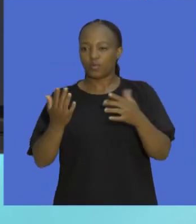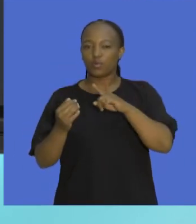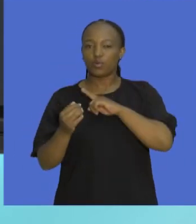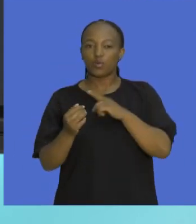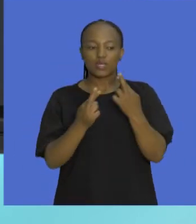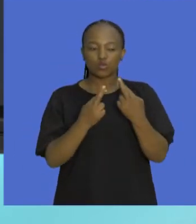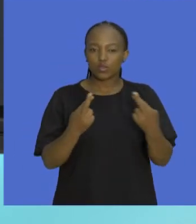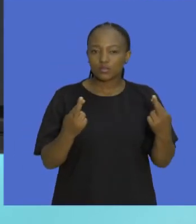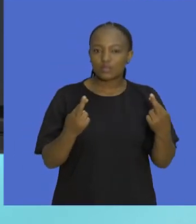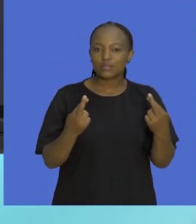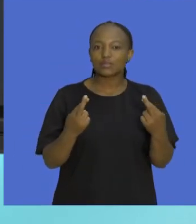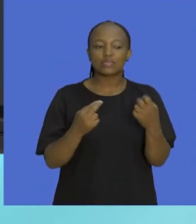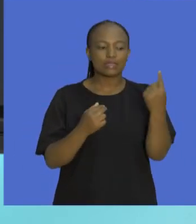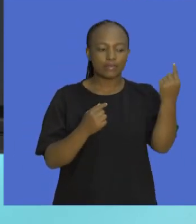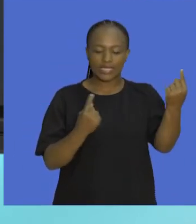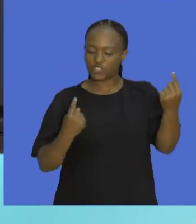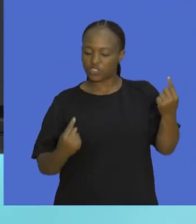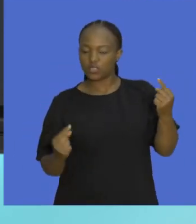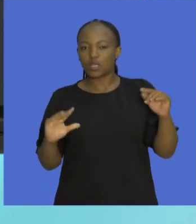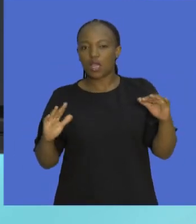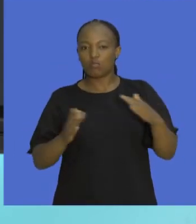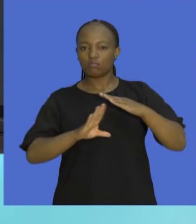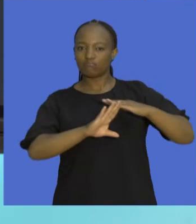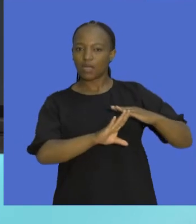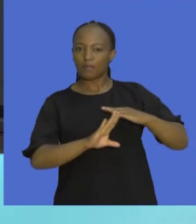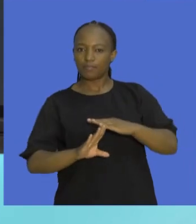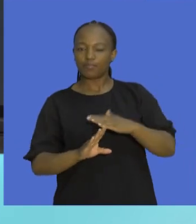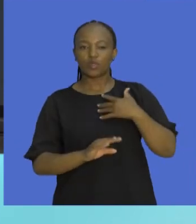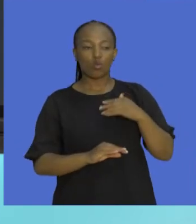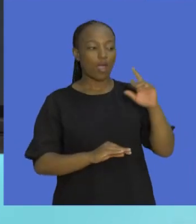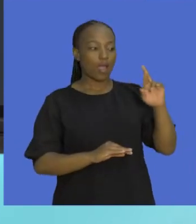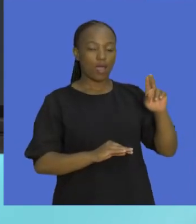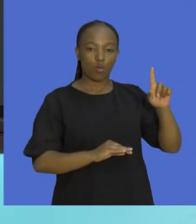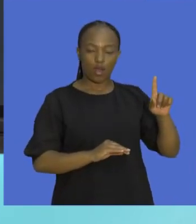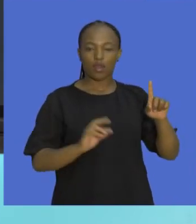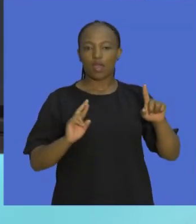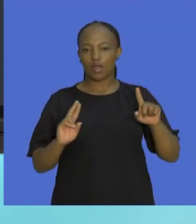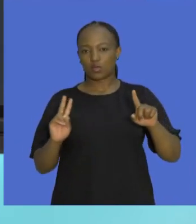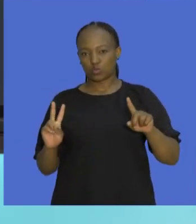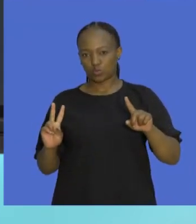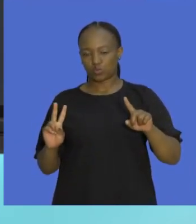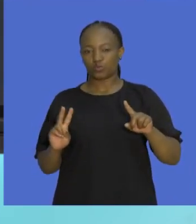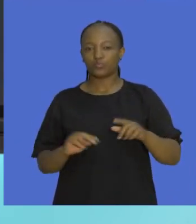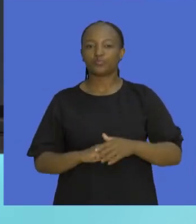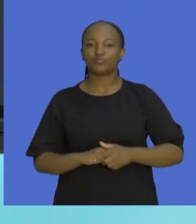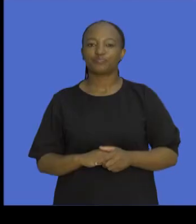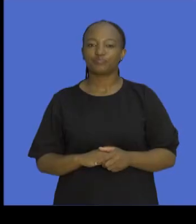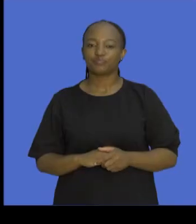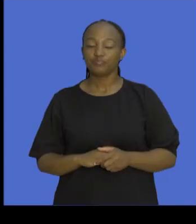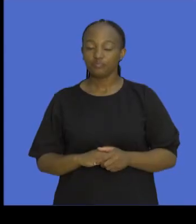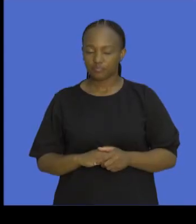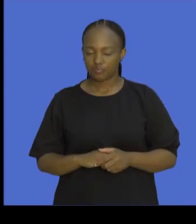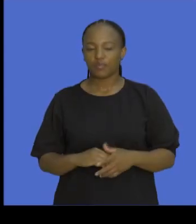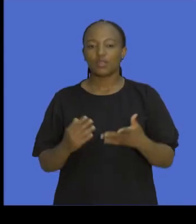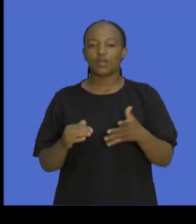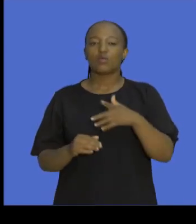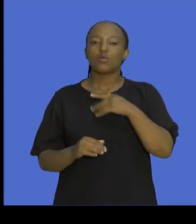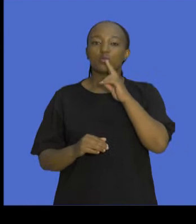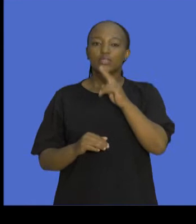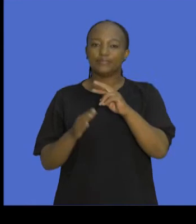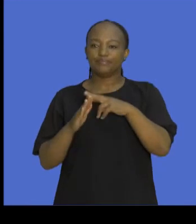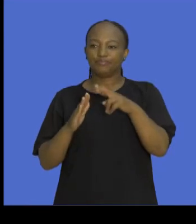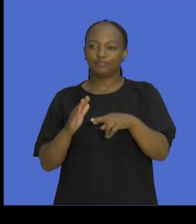source and across each one of the 2 resistors, R1 and R2. Right, so we want to examine the results as well. It says